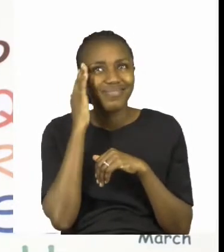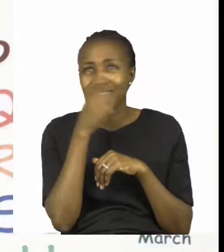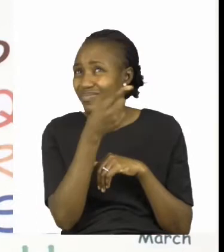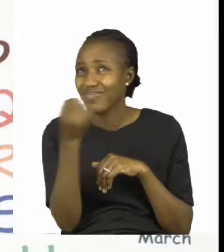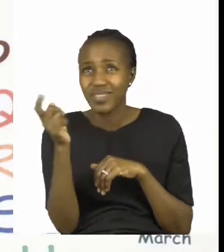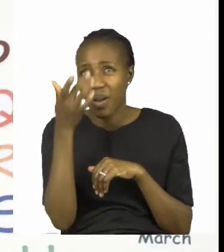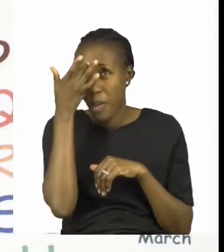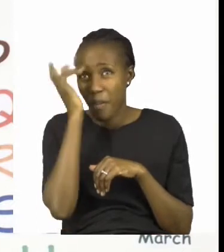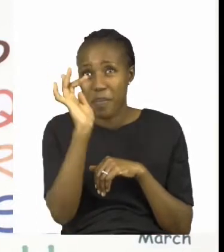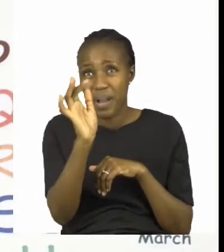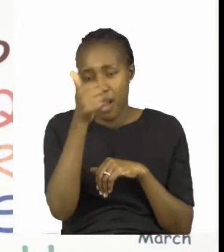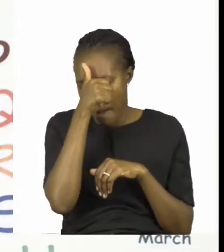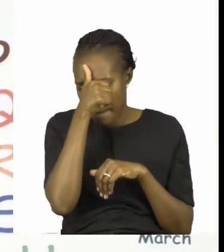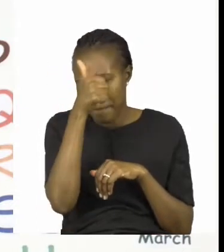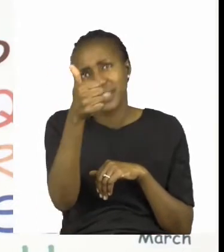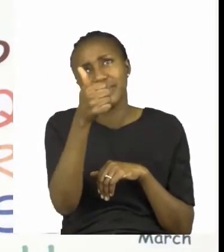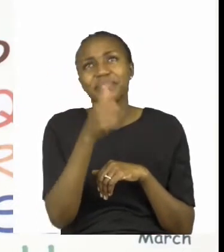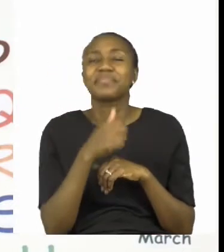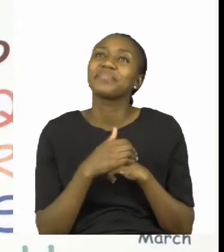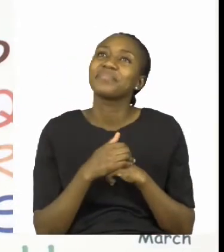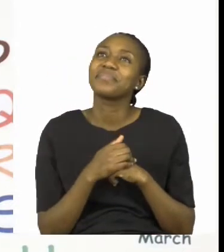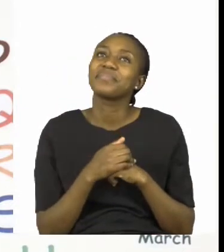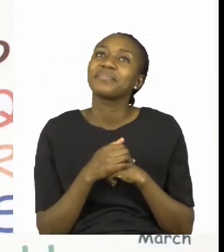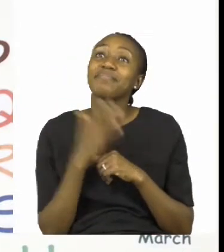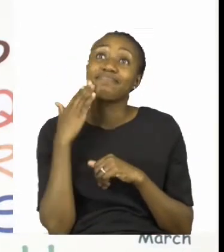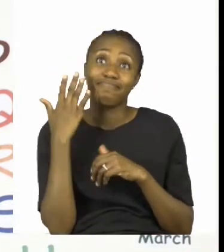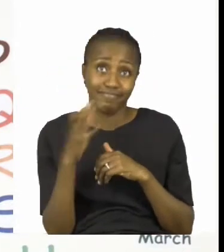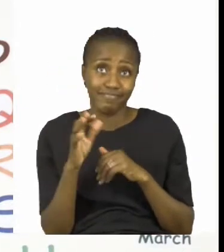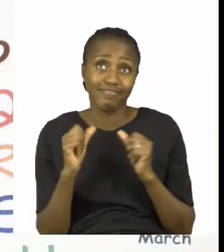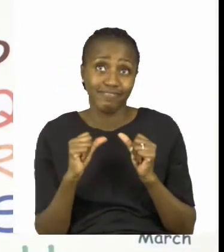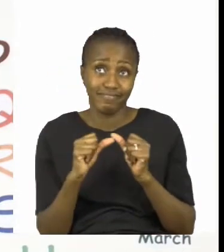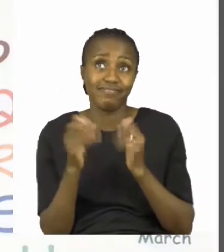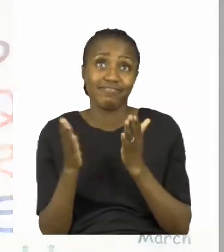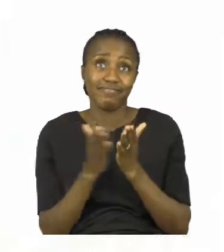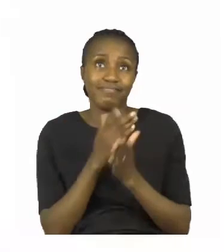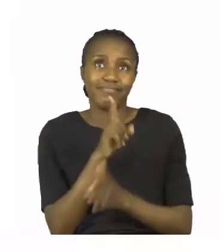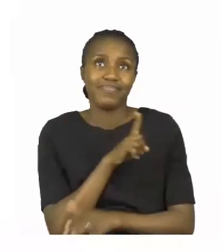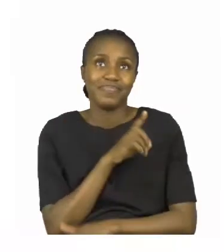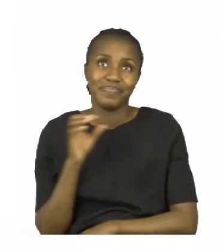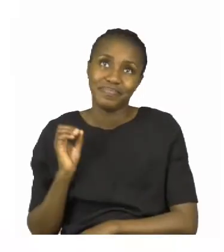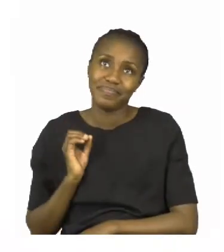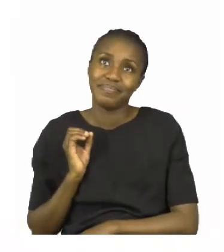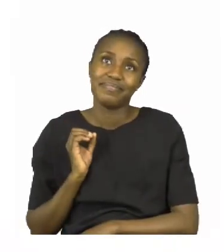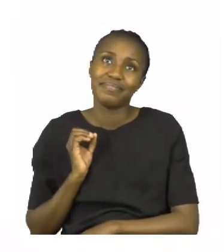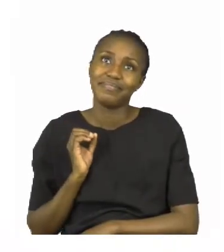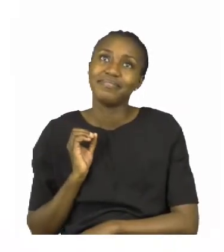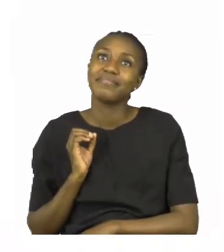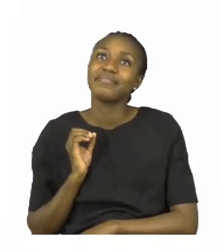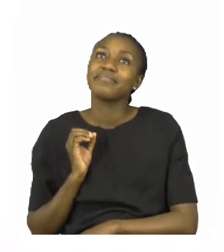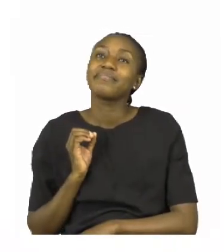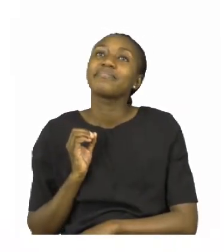smart. After that, you are going to move on to the next page, page 10. On page 10,